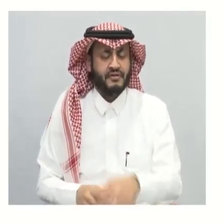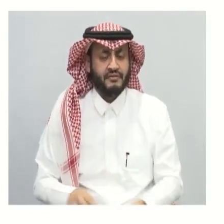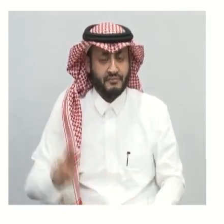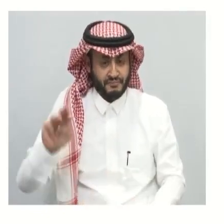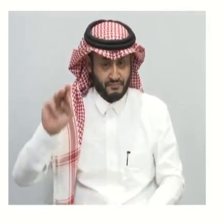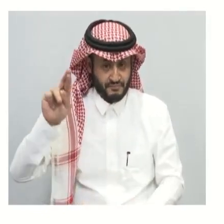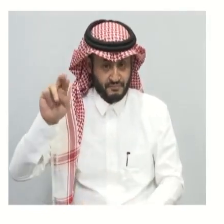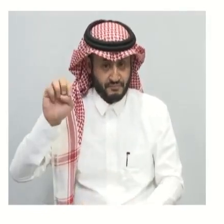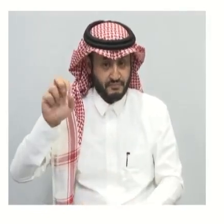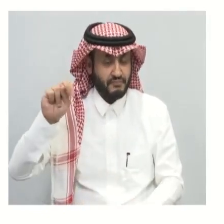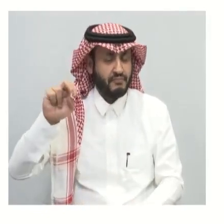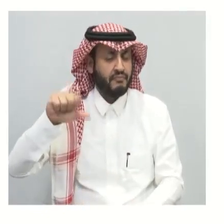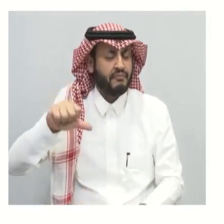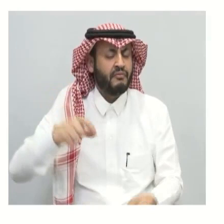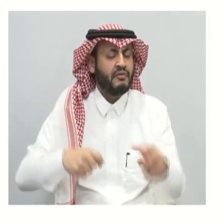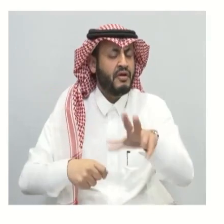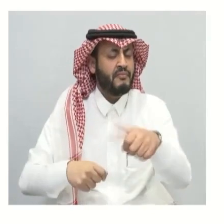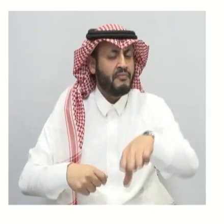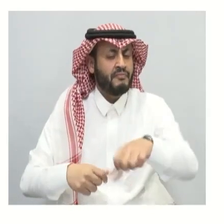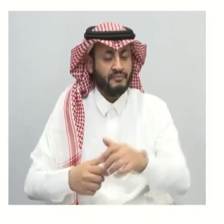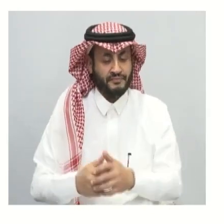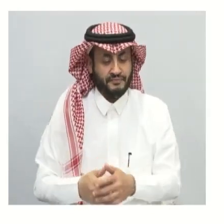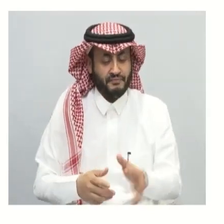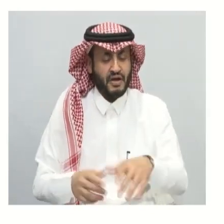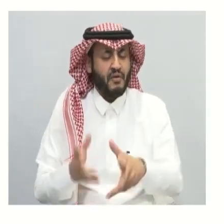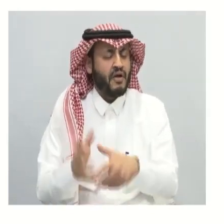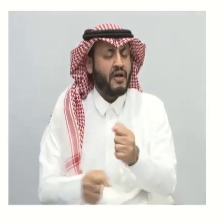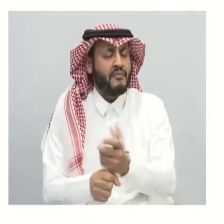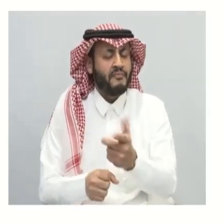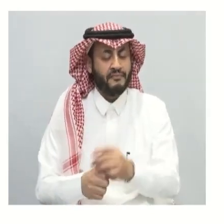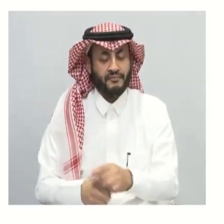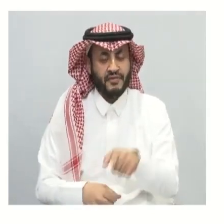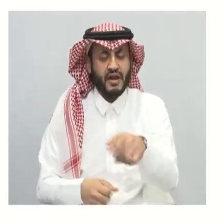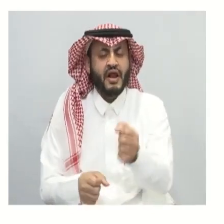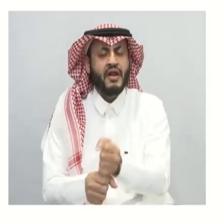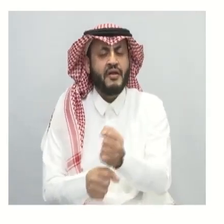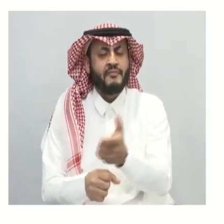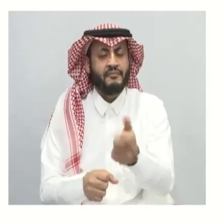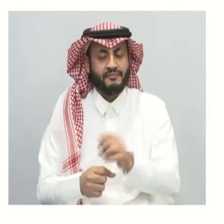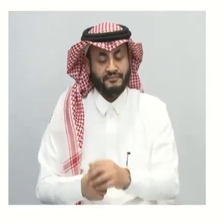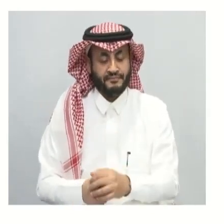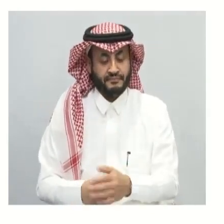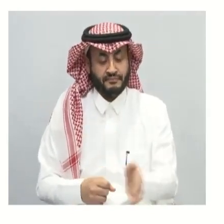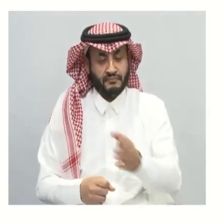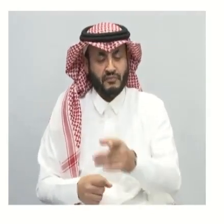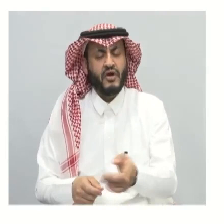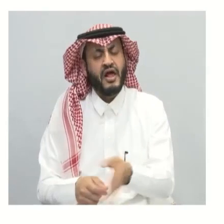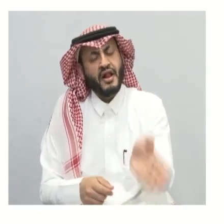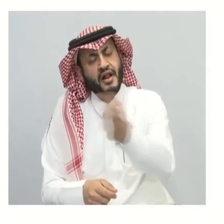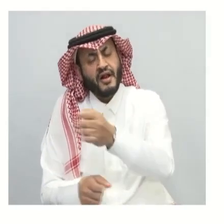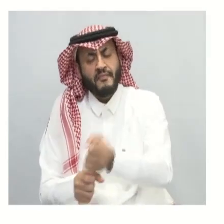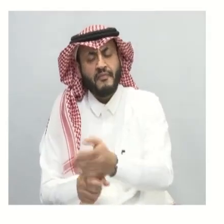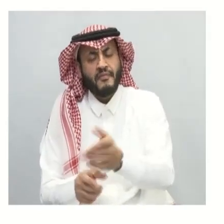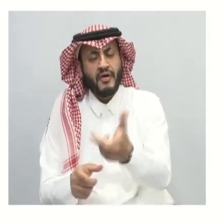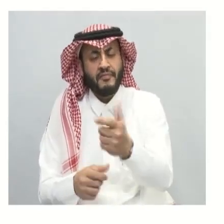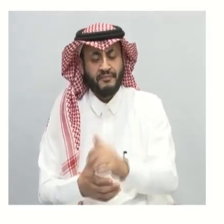wrong with the item? Broken, torn. What did you do towards it? And what happened? Just